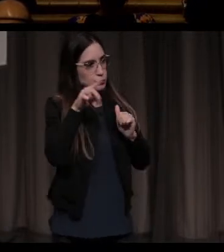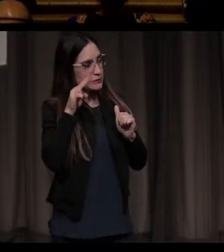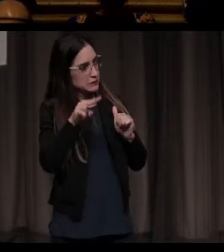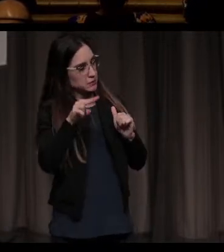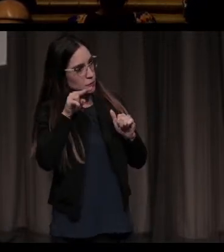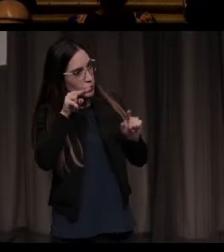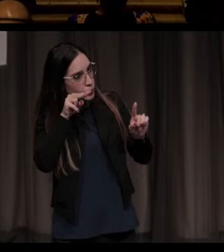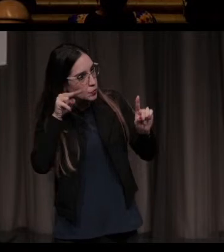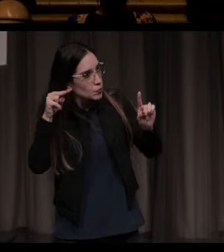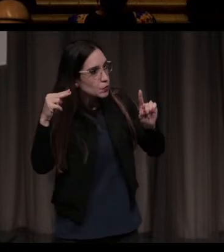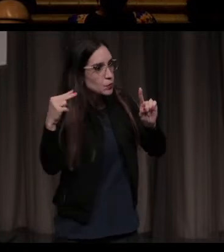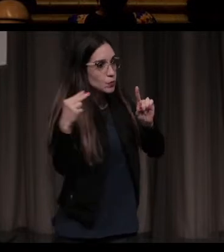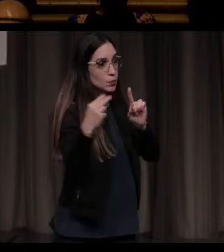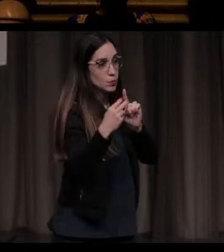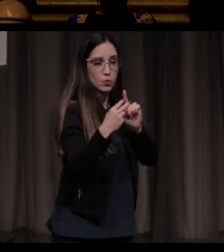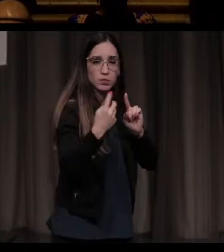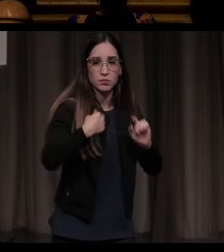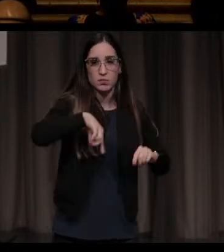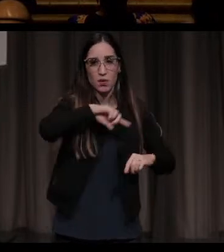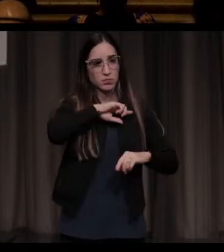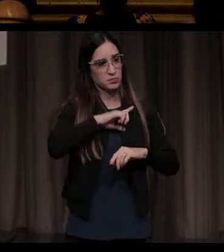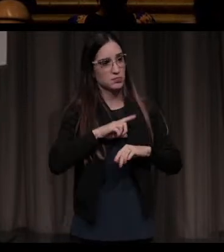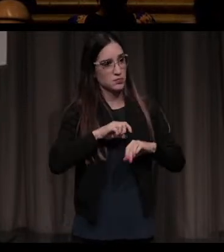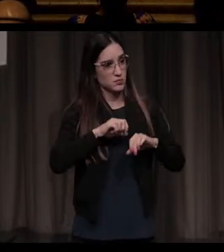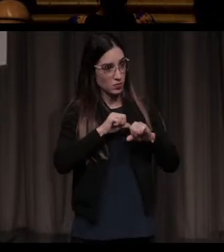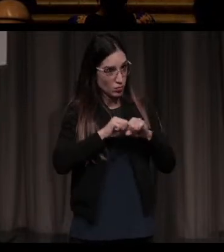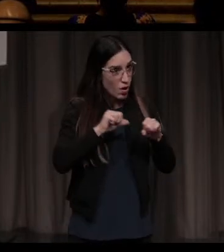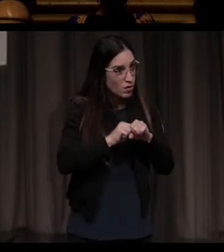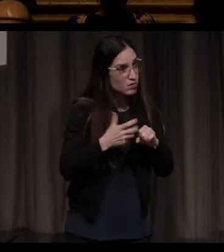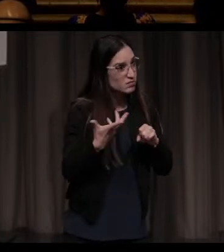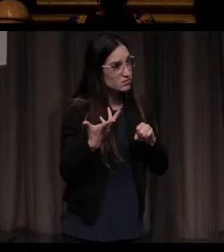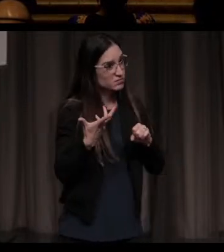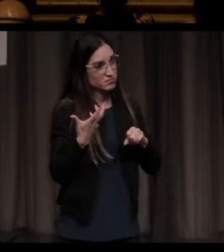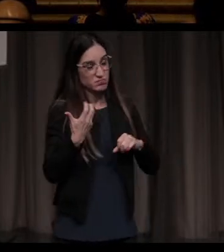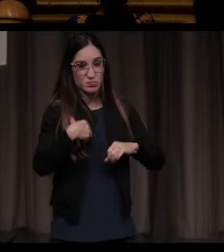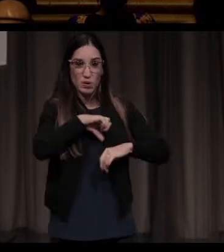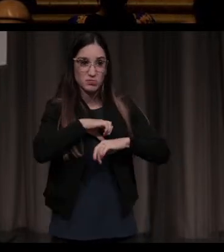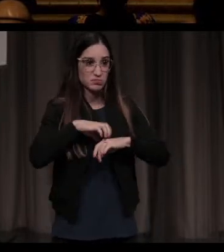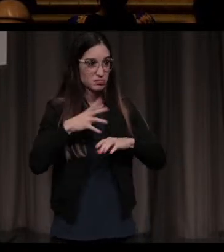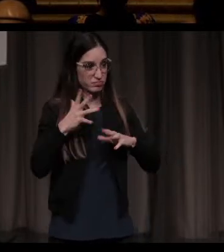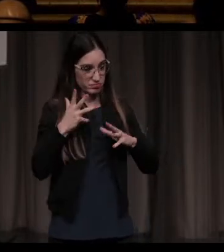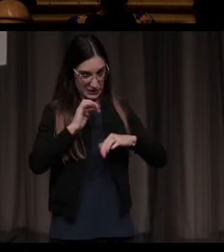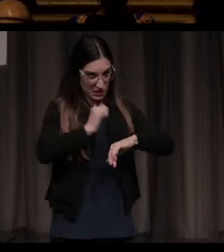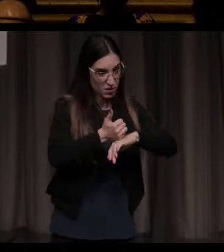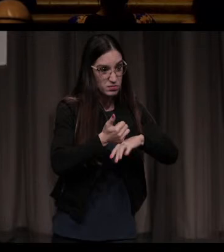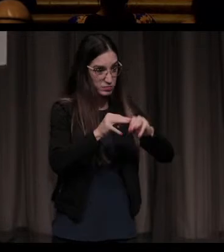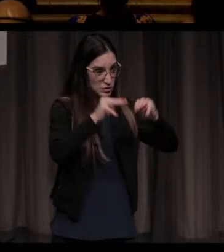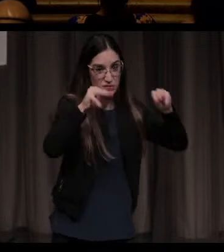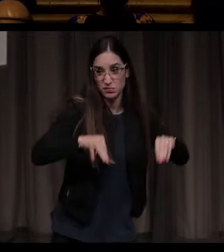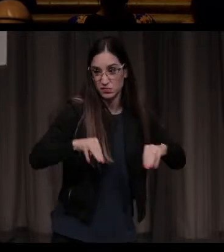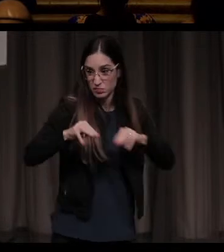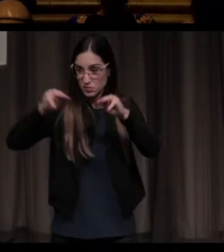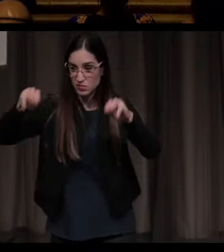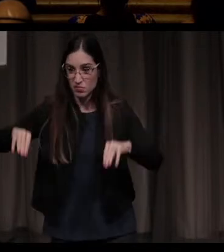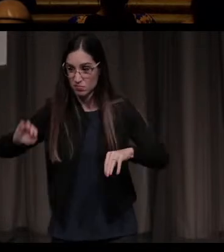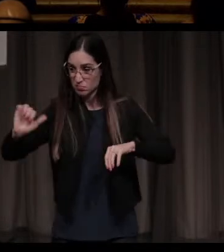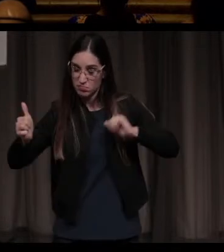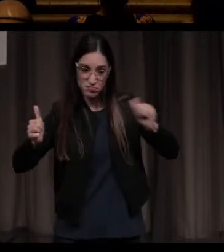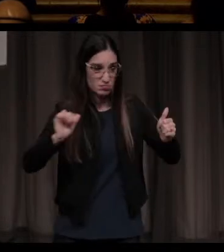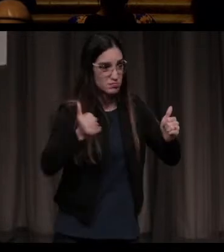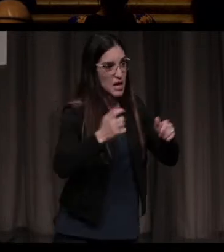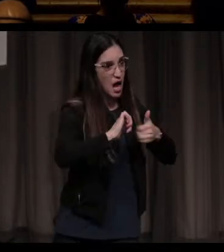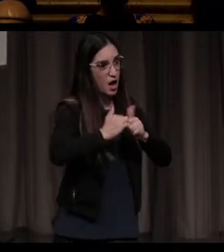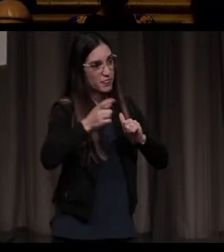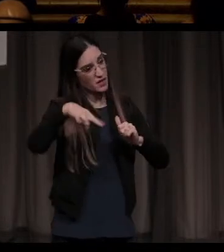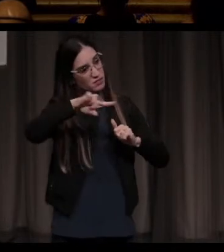us as institutions, as art professionals, to keep this going even after